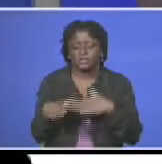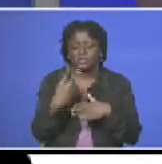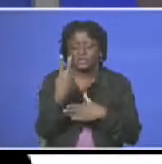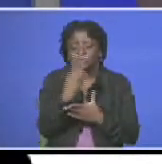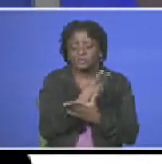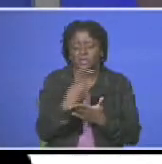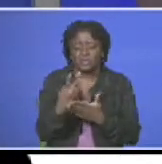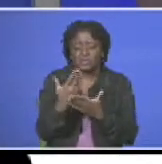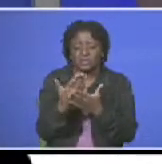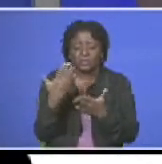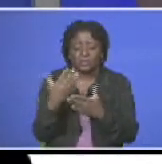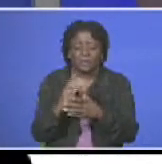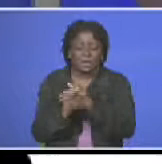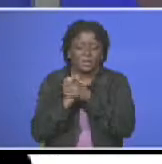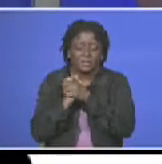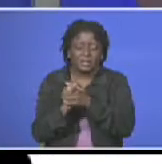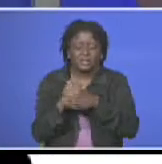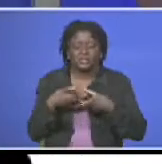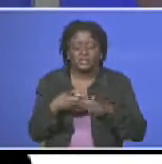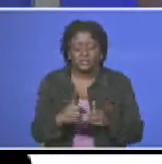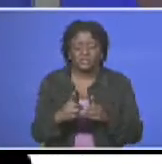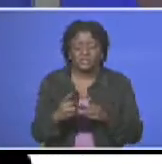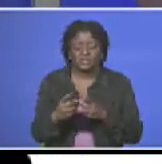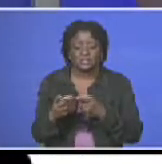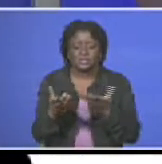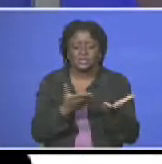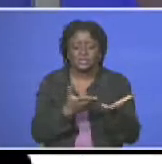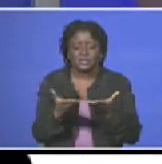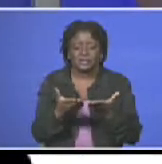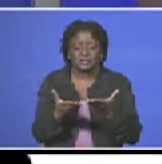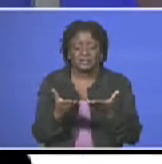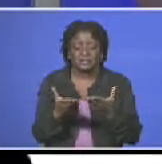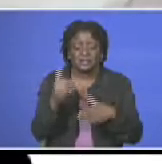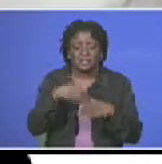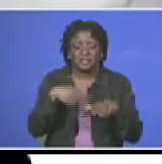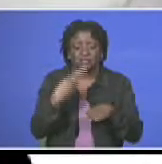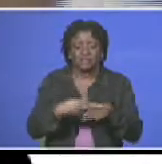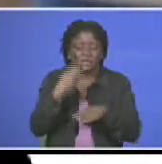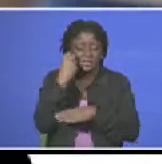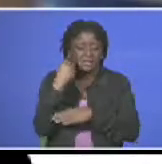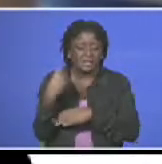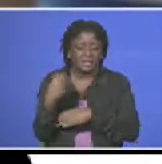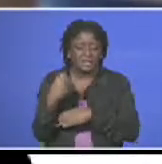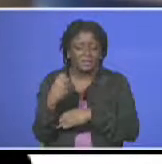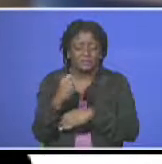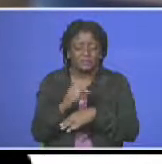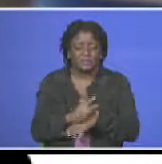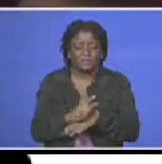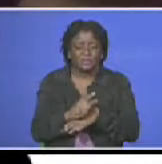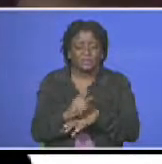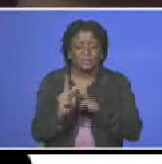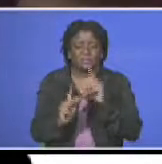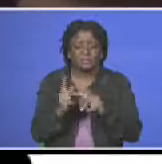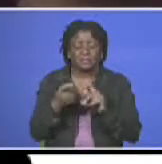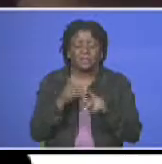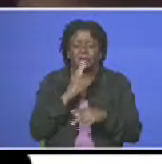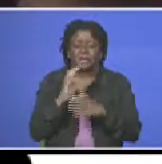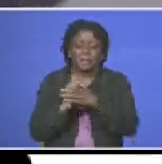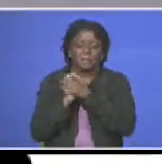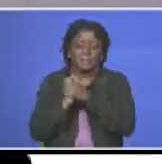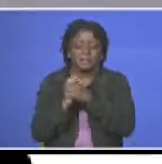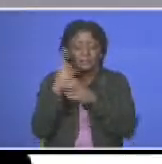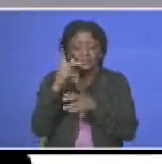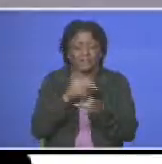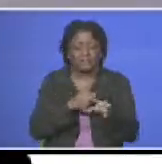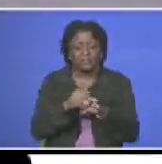Rock Sound over the weekend. Vern Carey reports. Persons being commended for their professionalism and teamwork during that